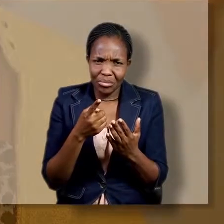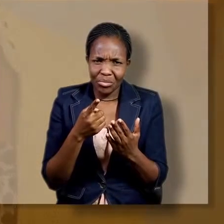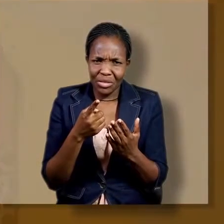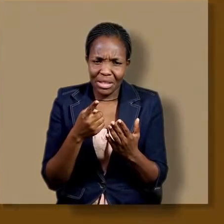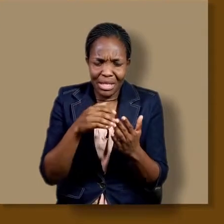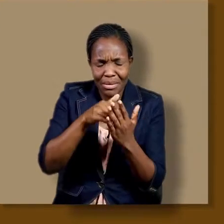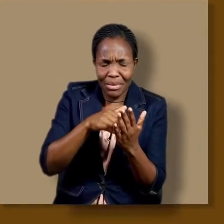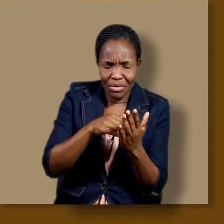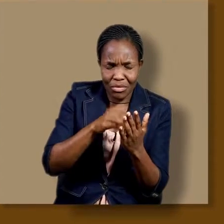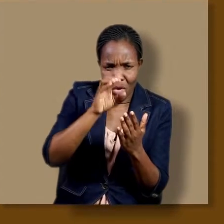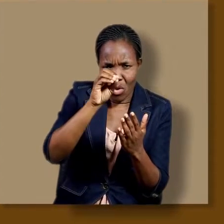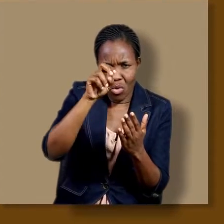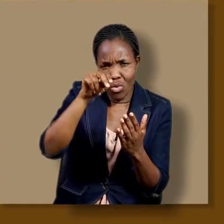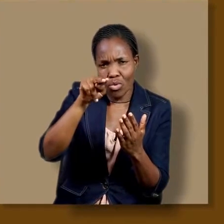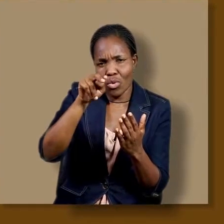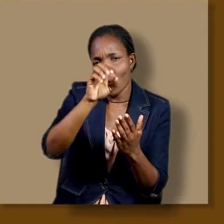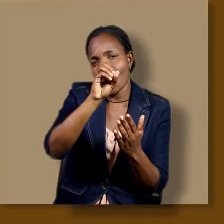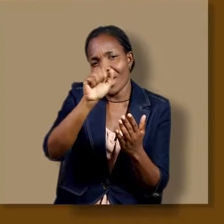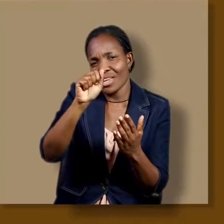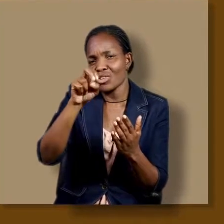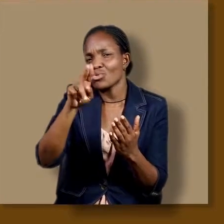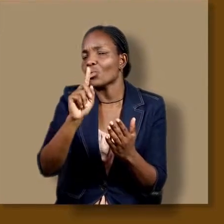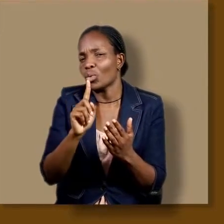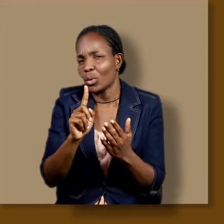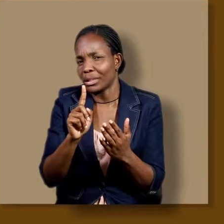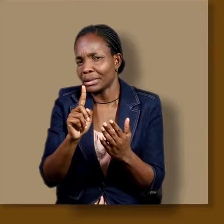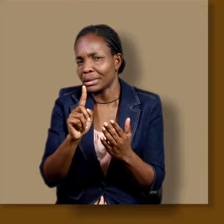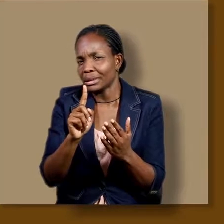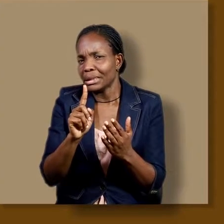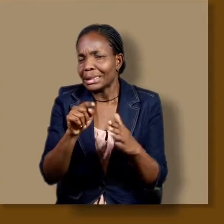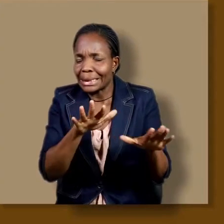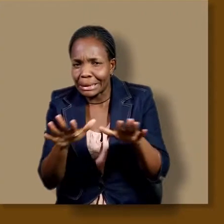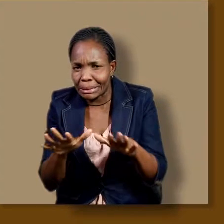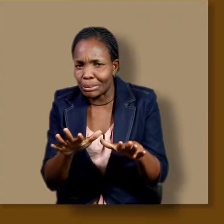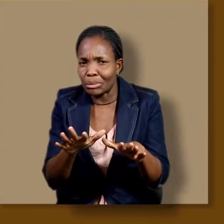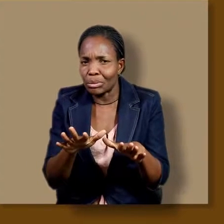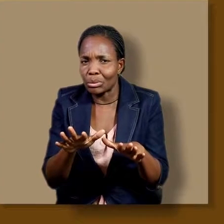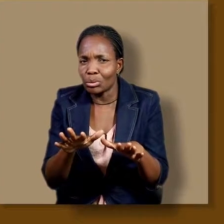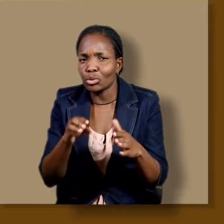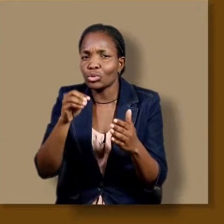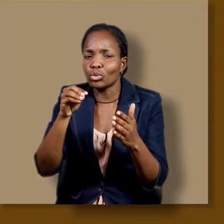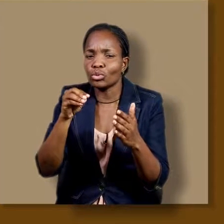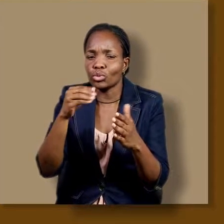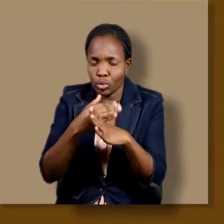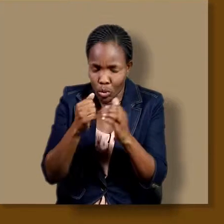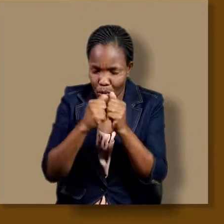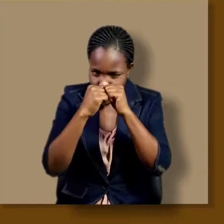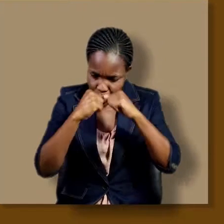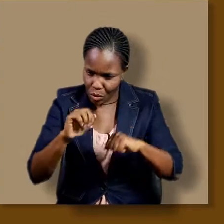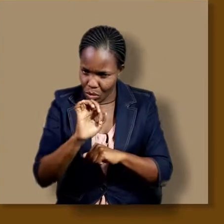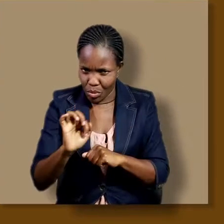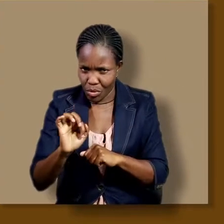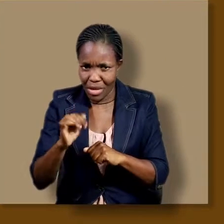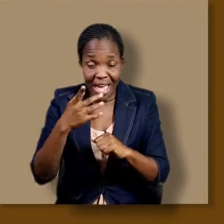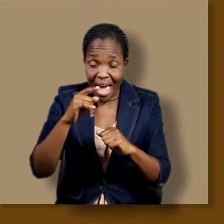the weaknesses of the organization. The OAU struggled to enforce its decisions, and because it did not have any armed